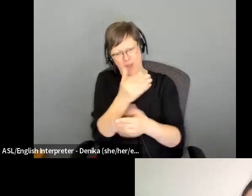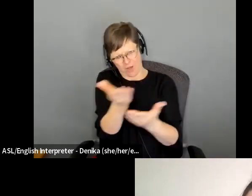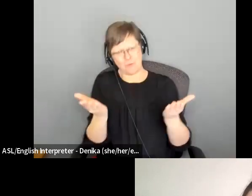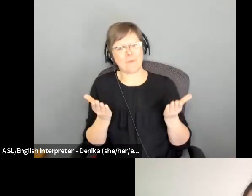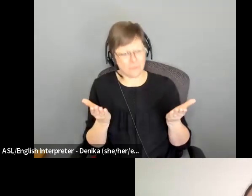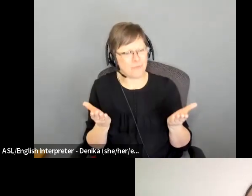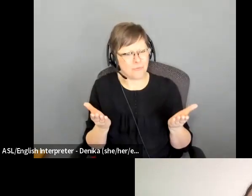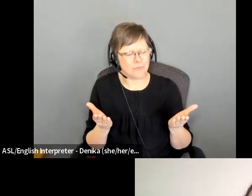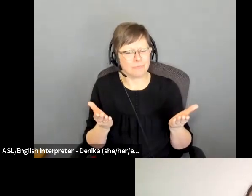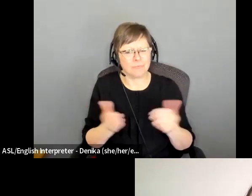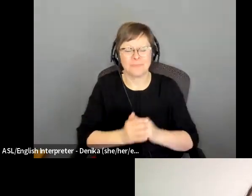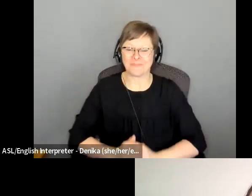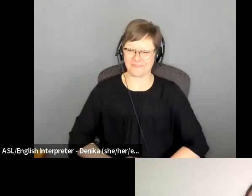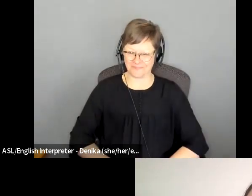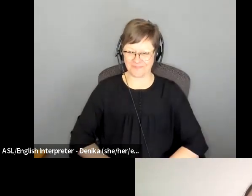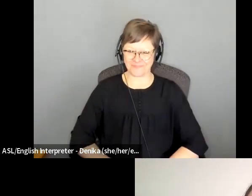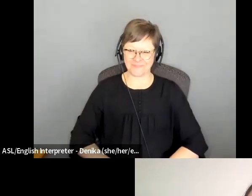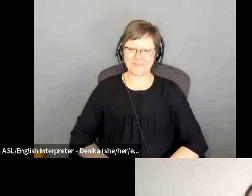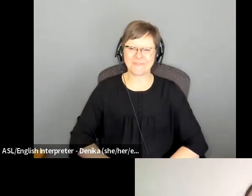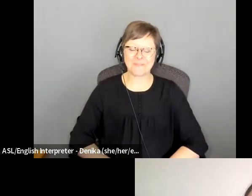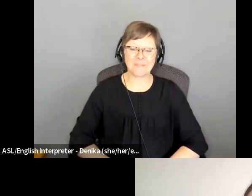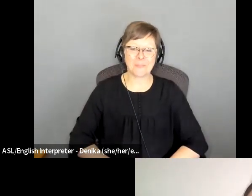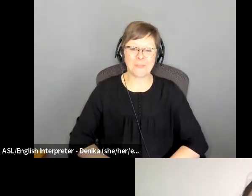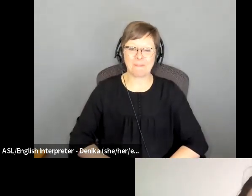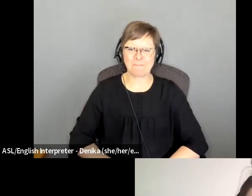today. And